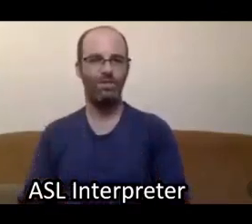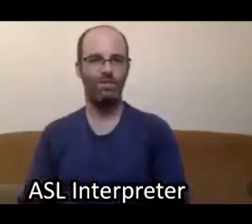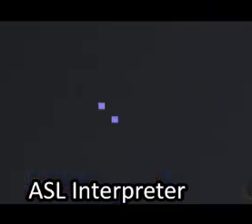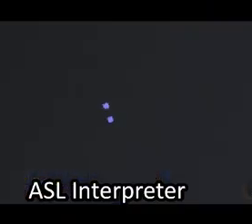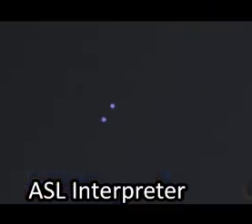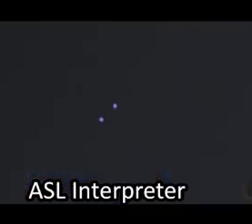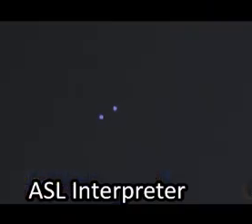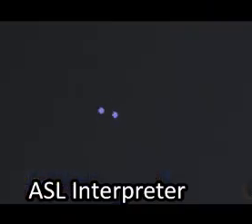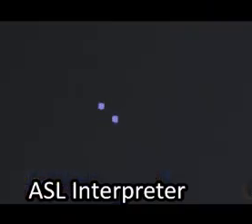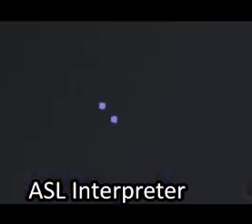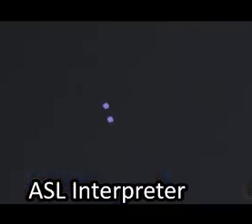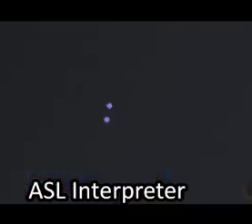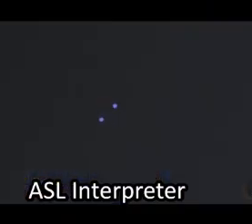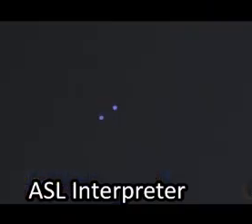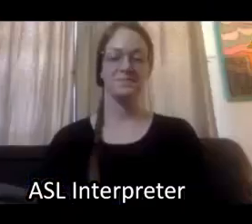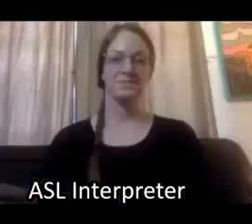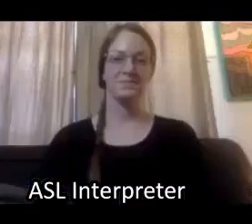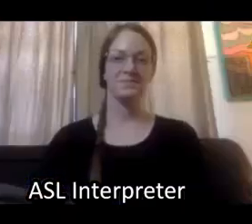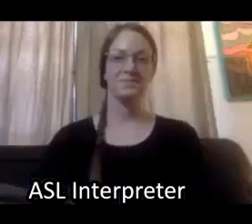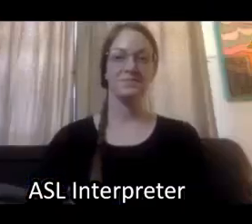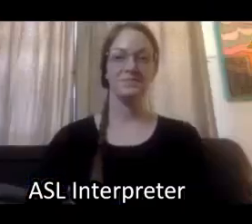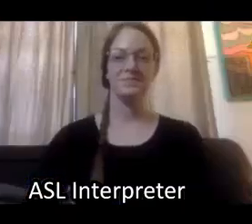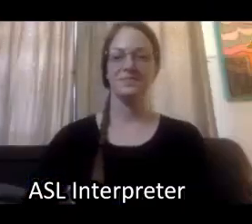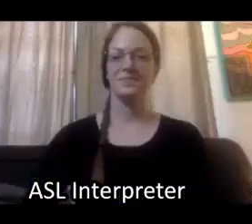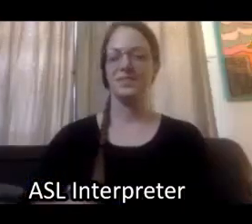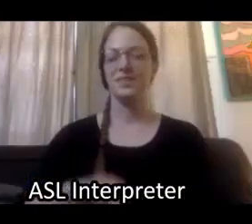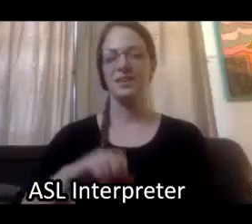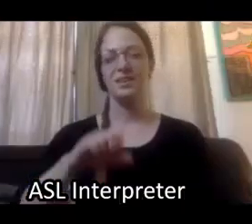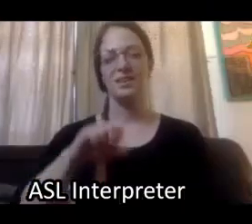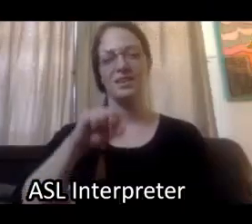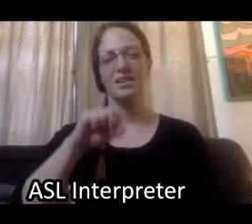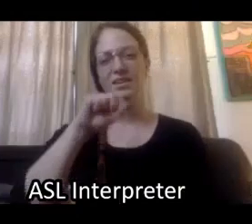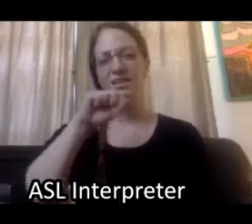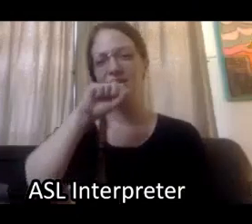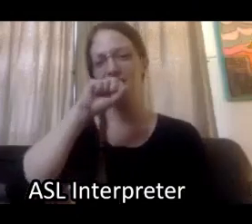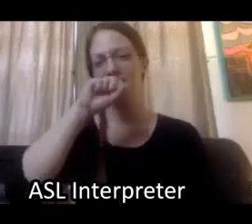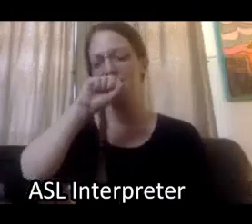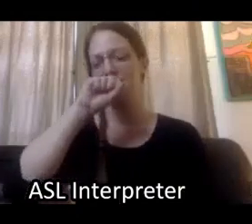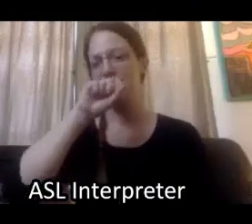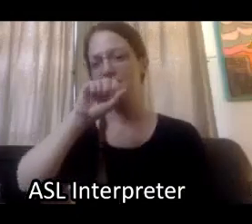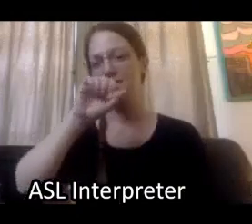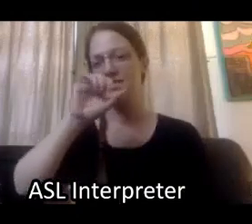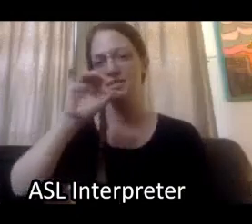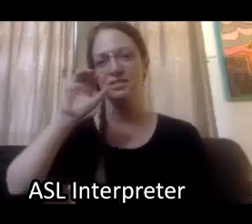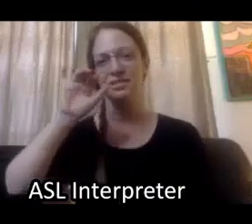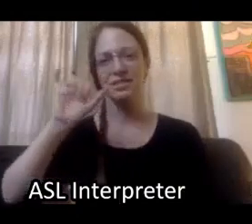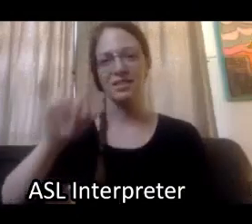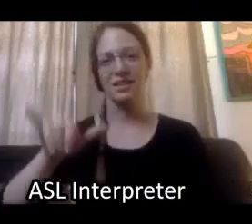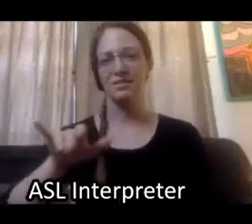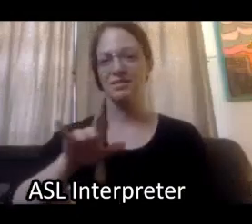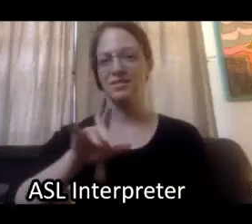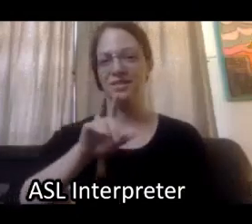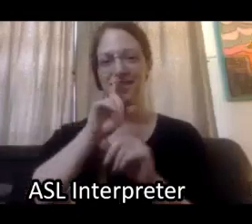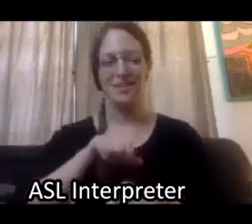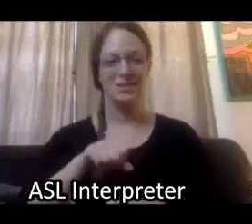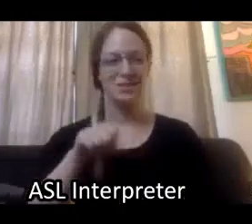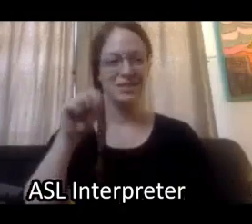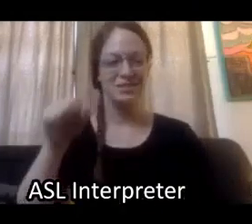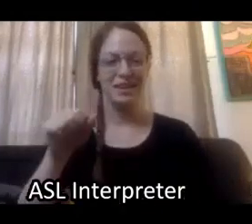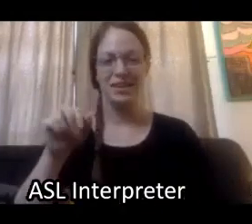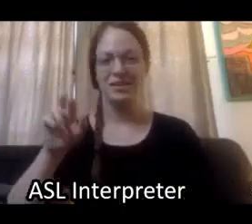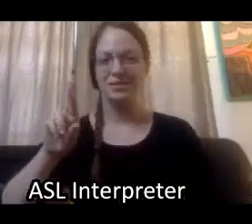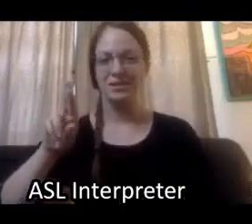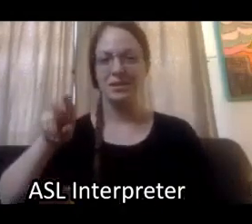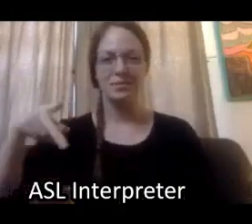I love that. You're right. It should be so easy. And role playing games is something that I kind of fell into myself when